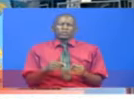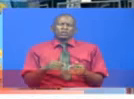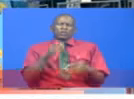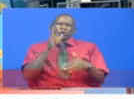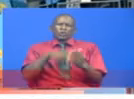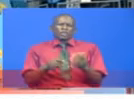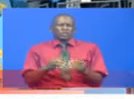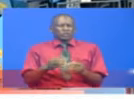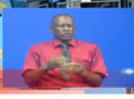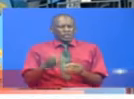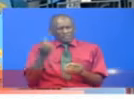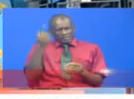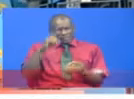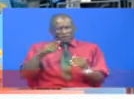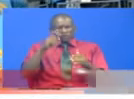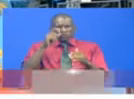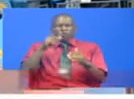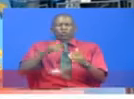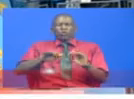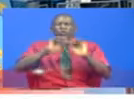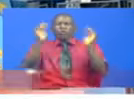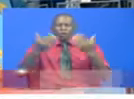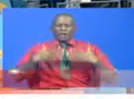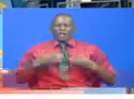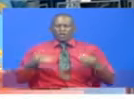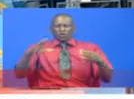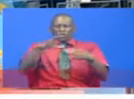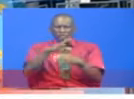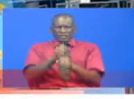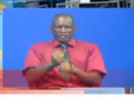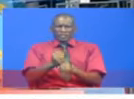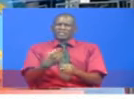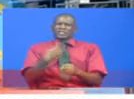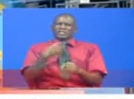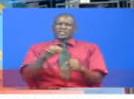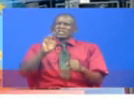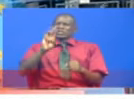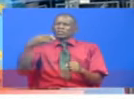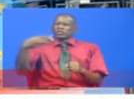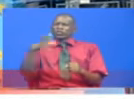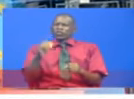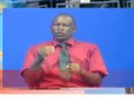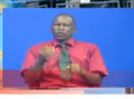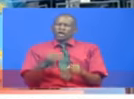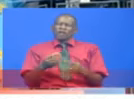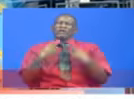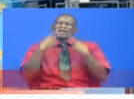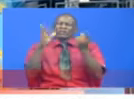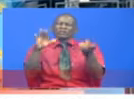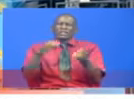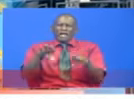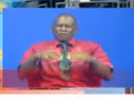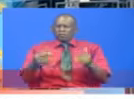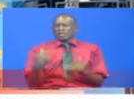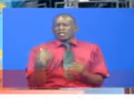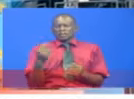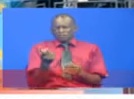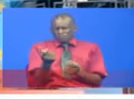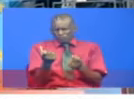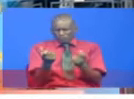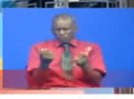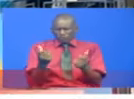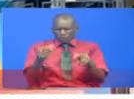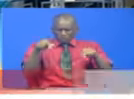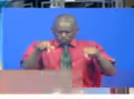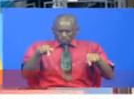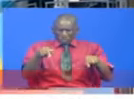your take on what the World Health Organization, the analysis that the WHO has made about the numbers being fewer, and today you've